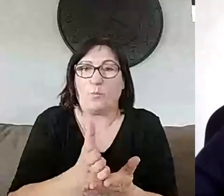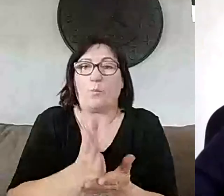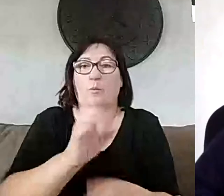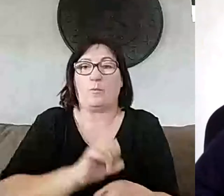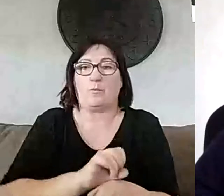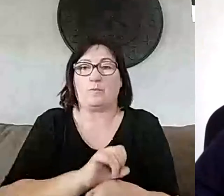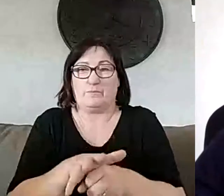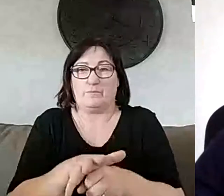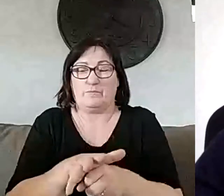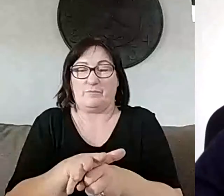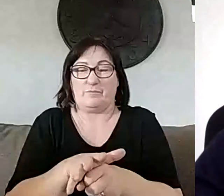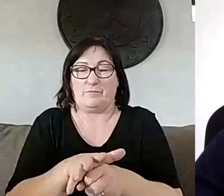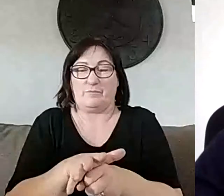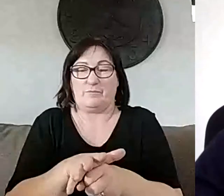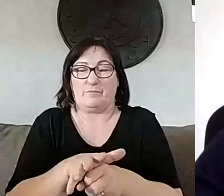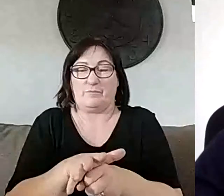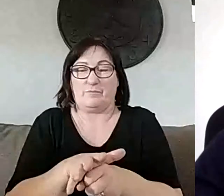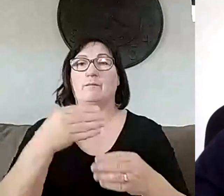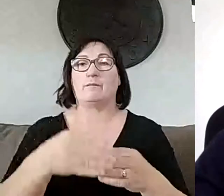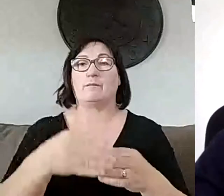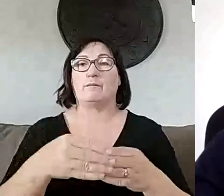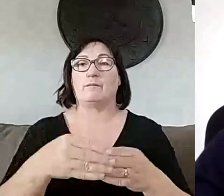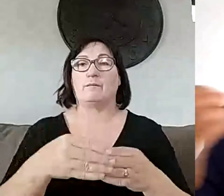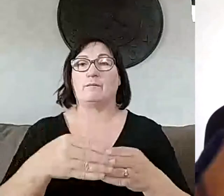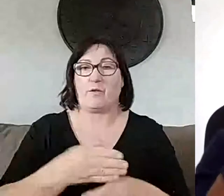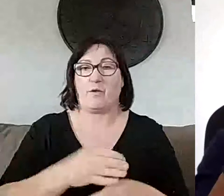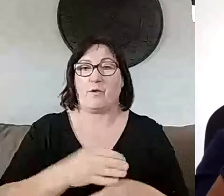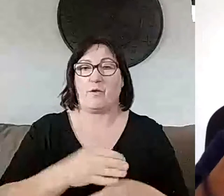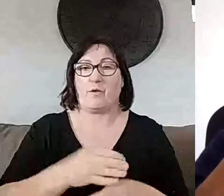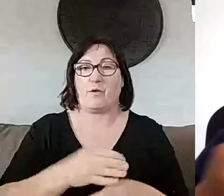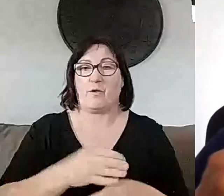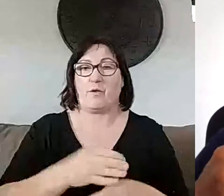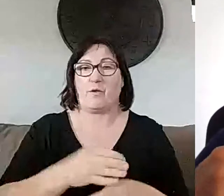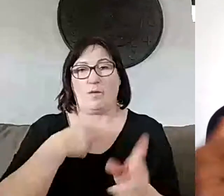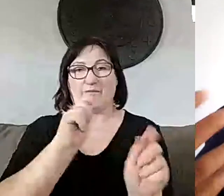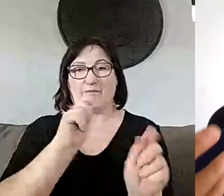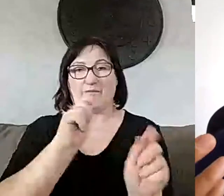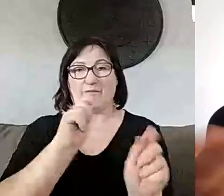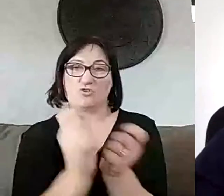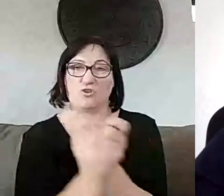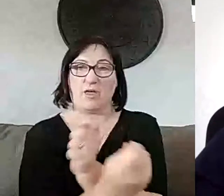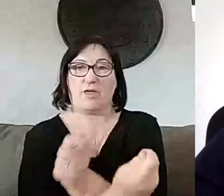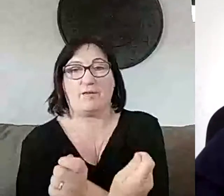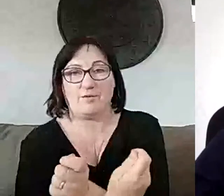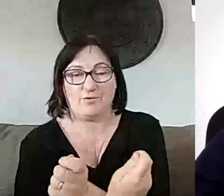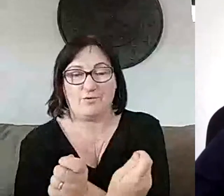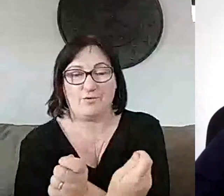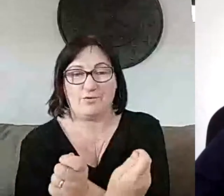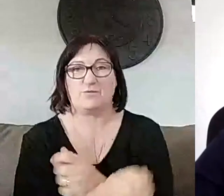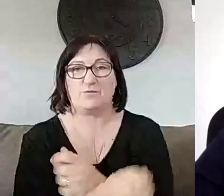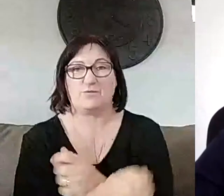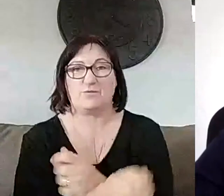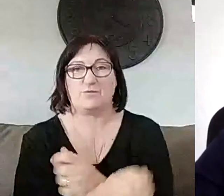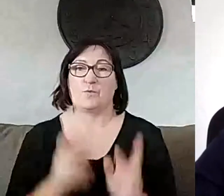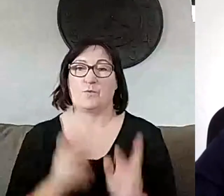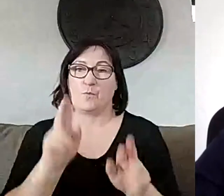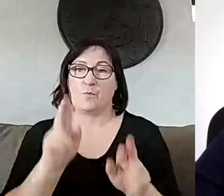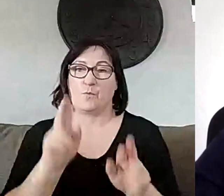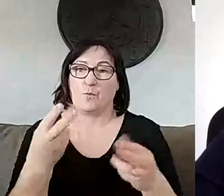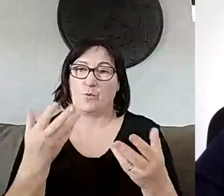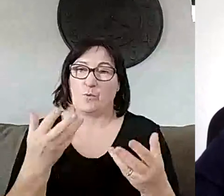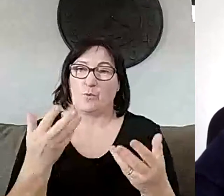side differently. And I hope you've all used this time to reflect. I know that it's been very